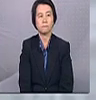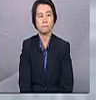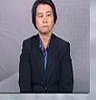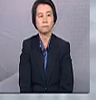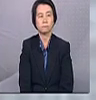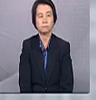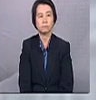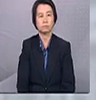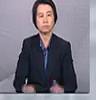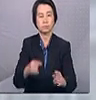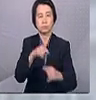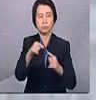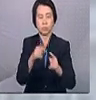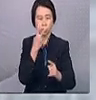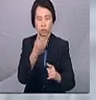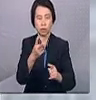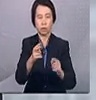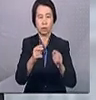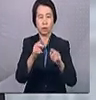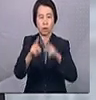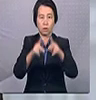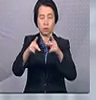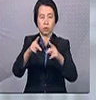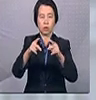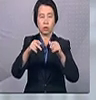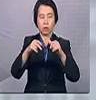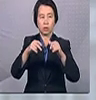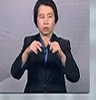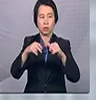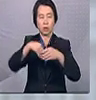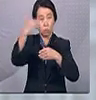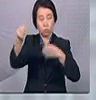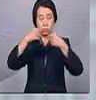Now, when we look into the tablet group, the sample taken so far is